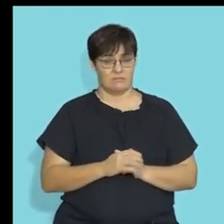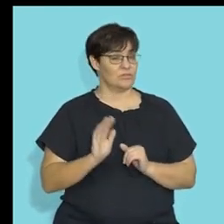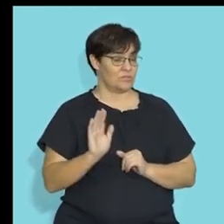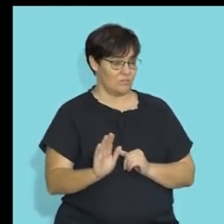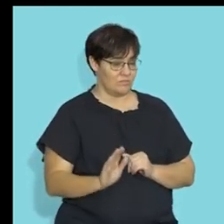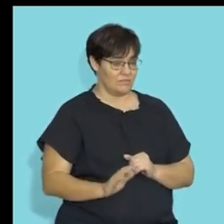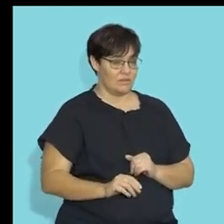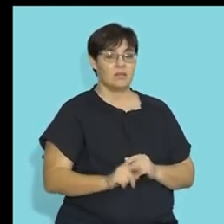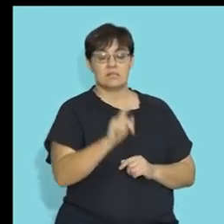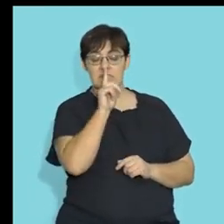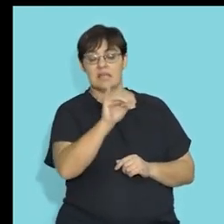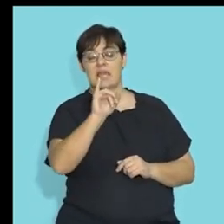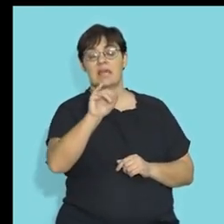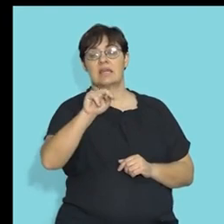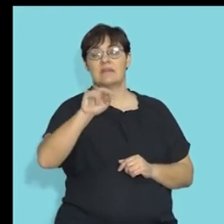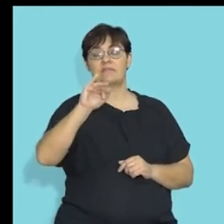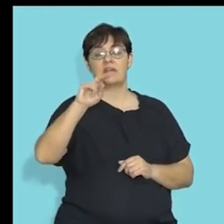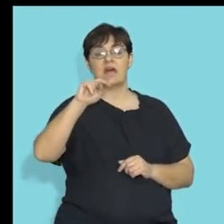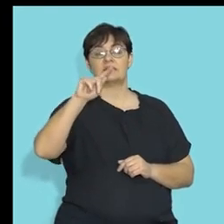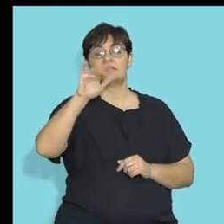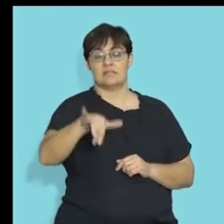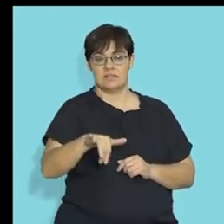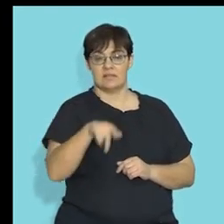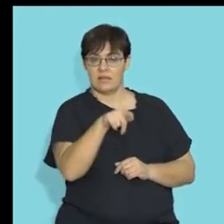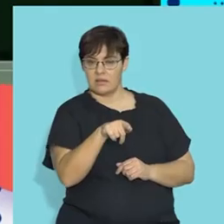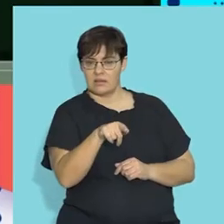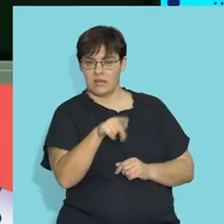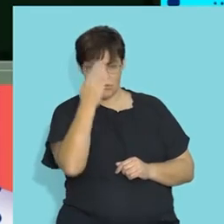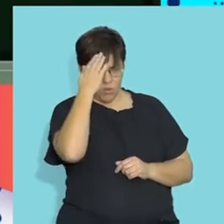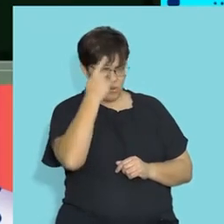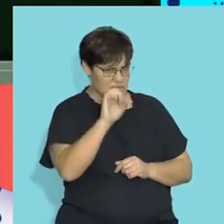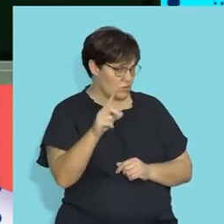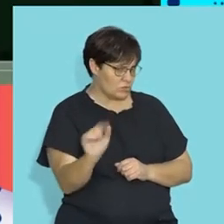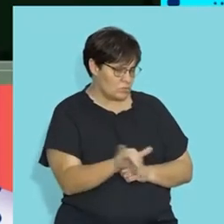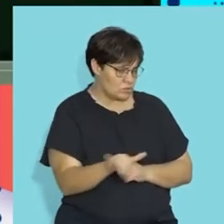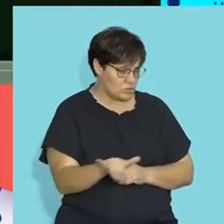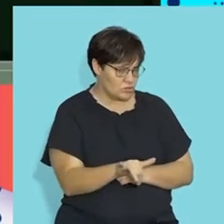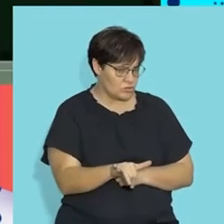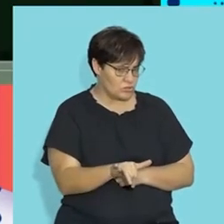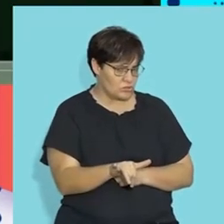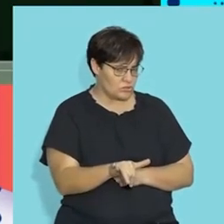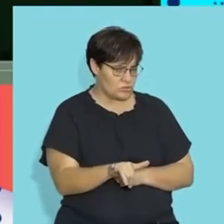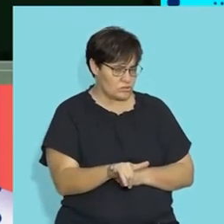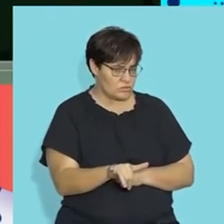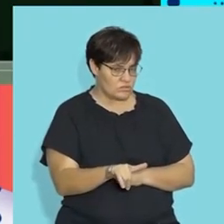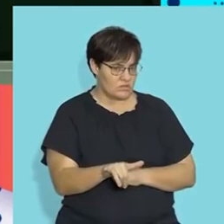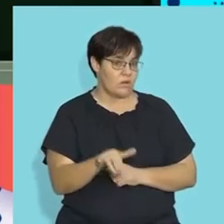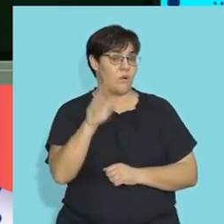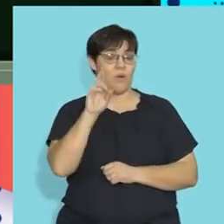Let's stop right there. The second I see the word infinity, what type of series do you think this is going to be?